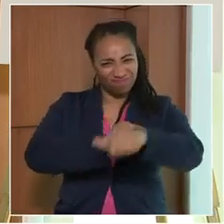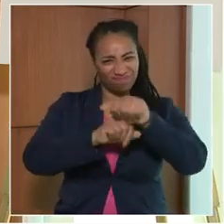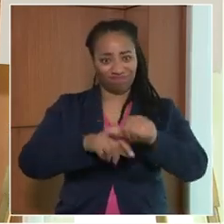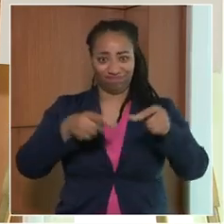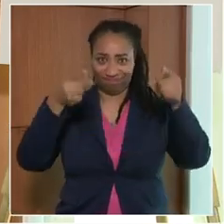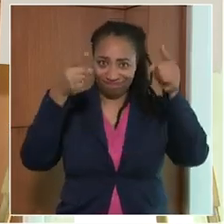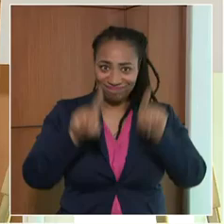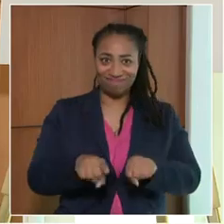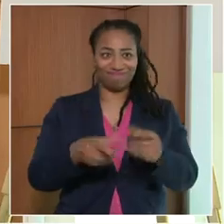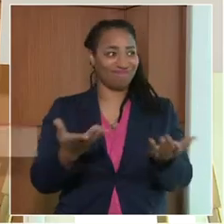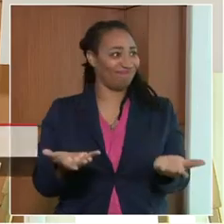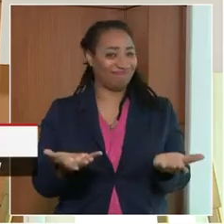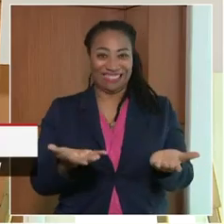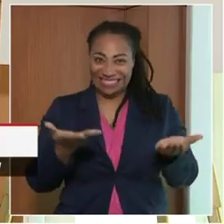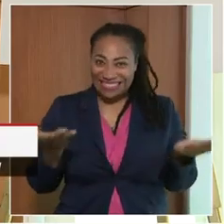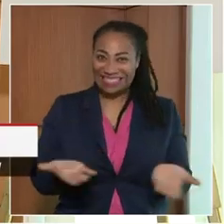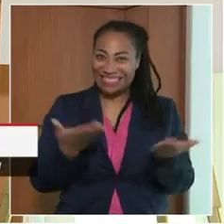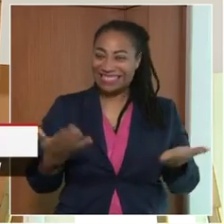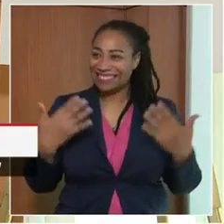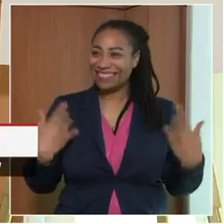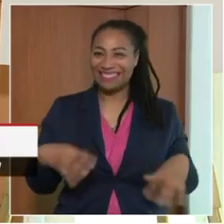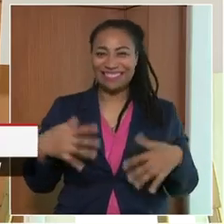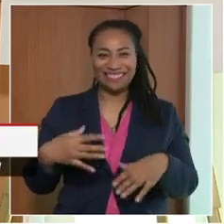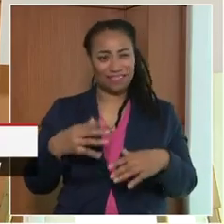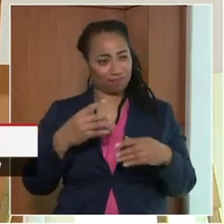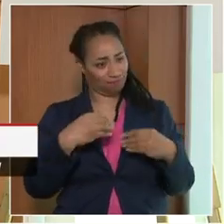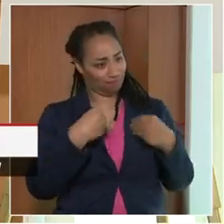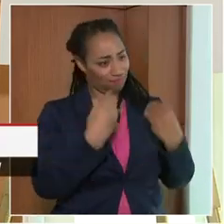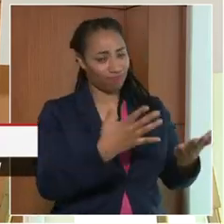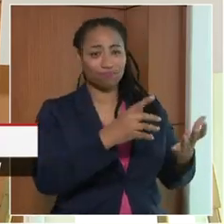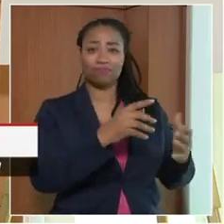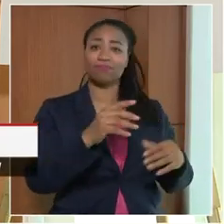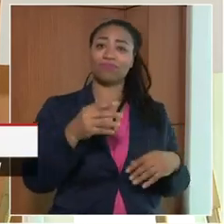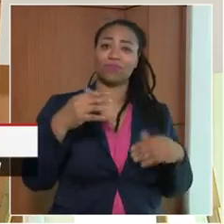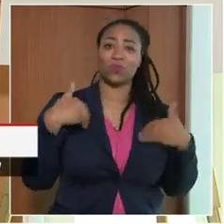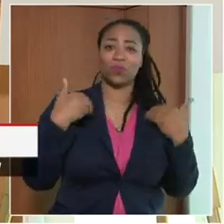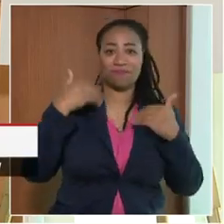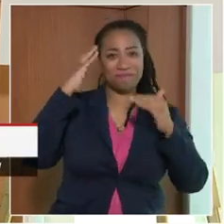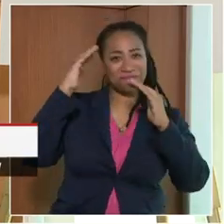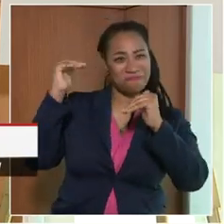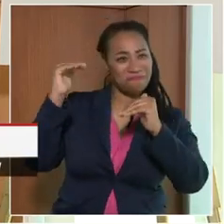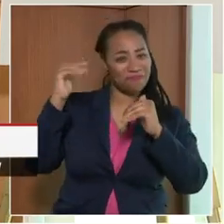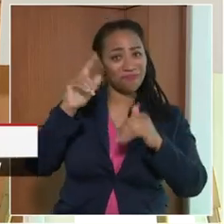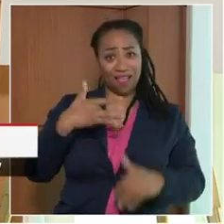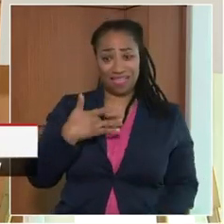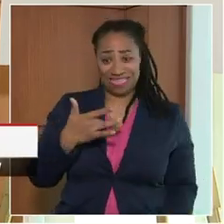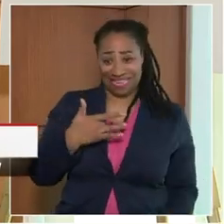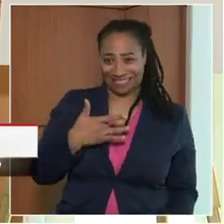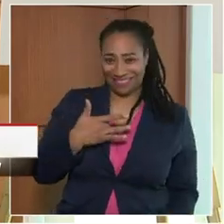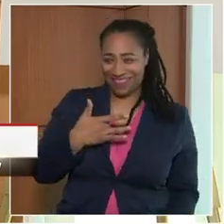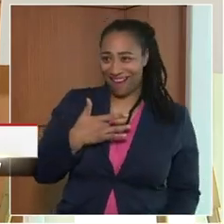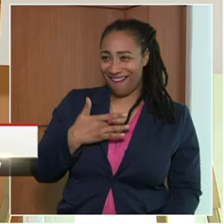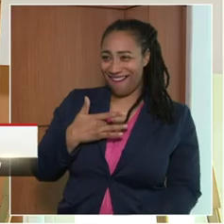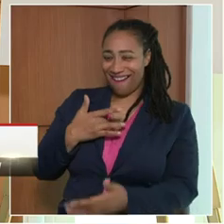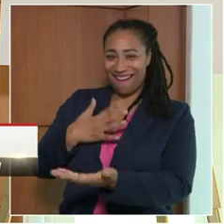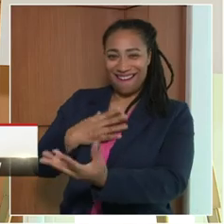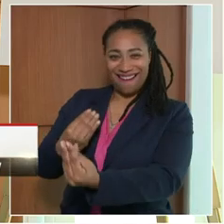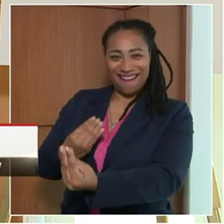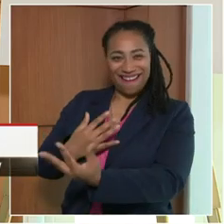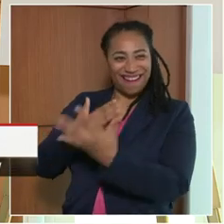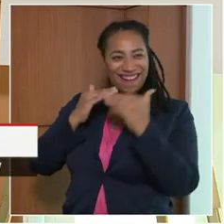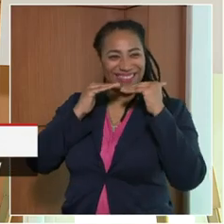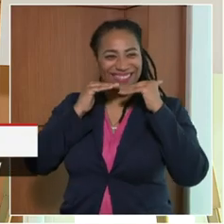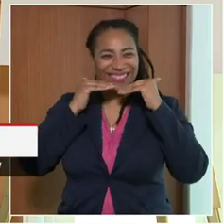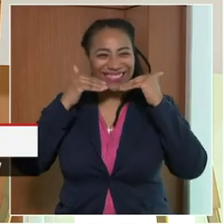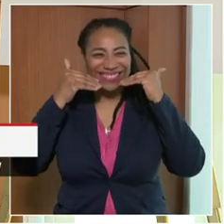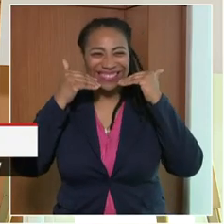My heart is smiling, and I'm really trying to hold back tears. I think one situation in particular, there was